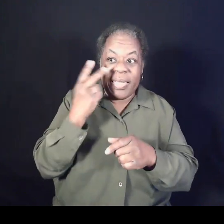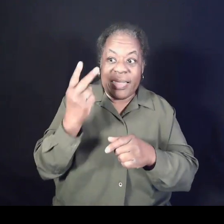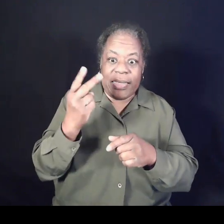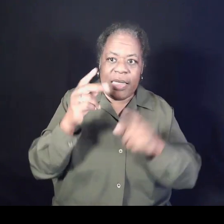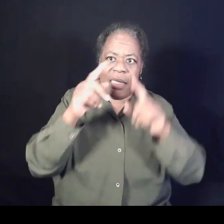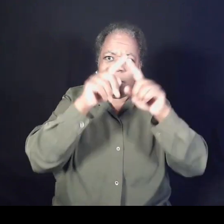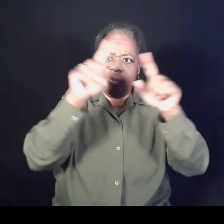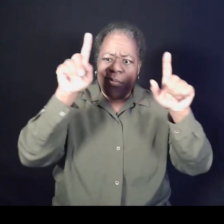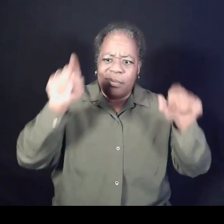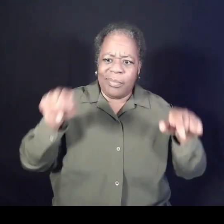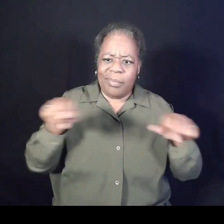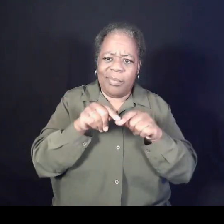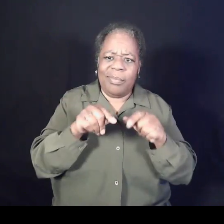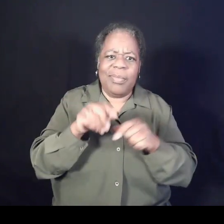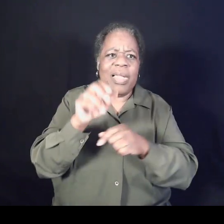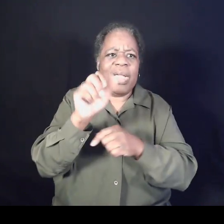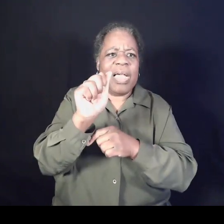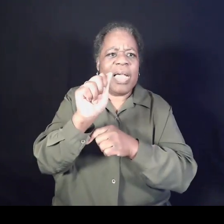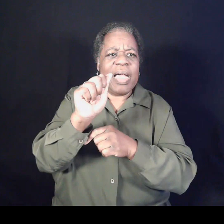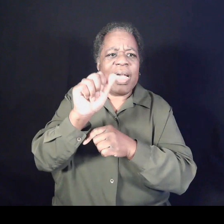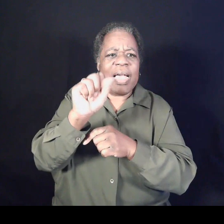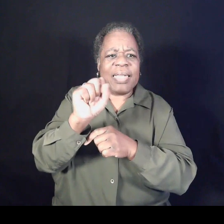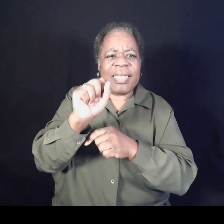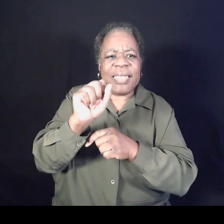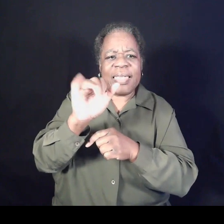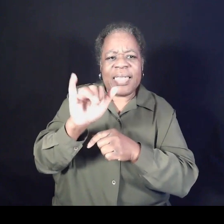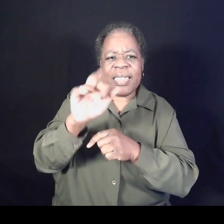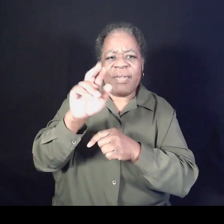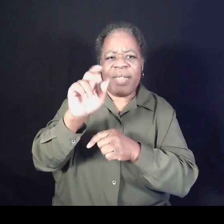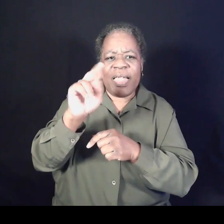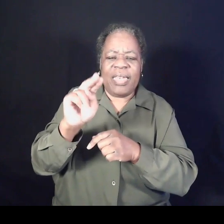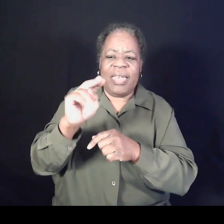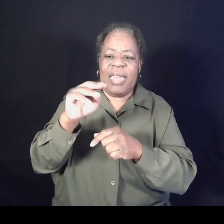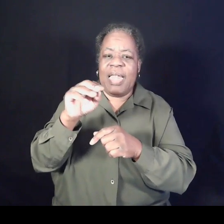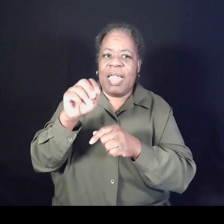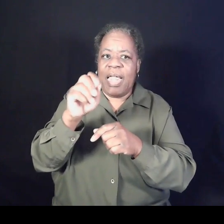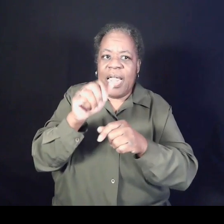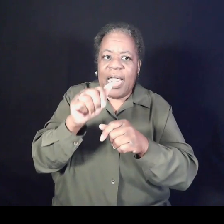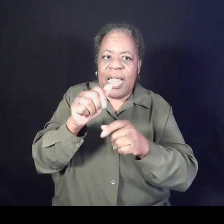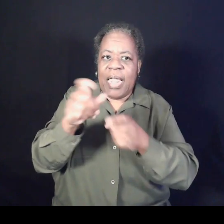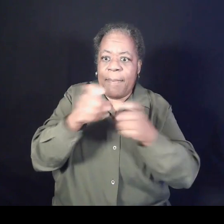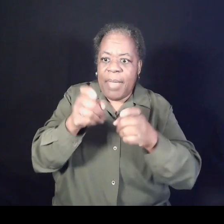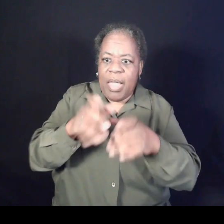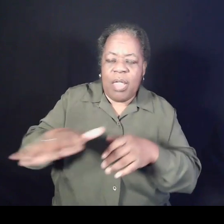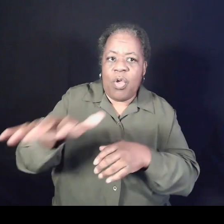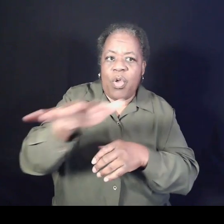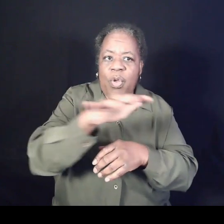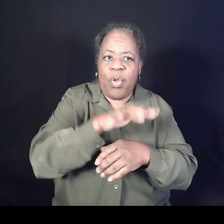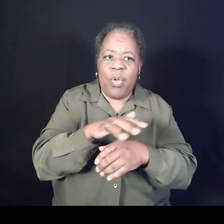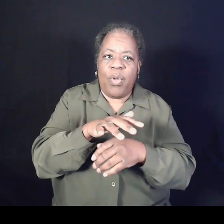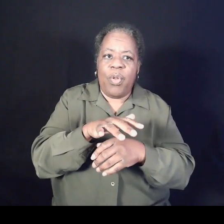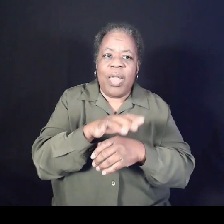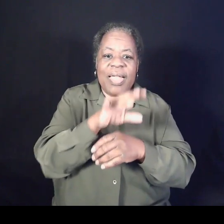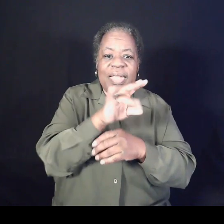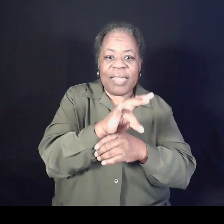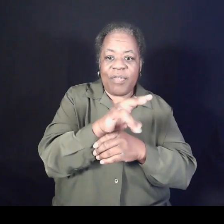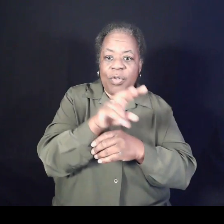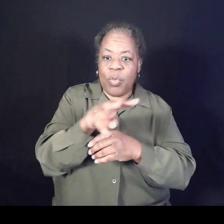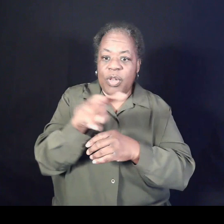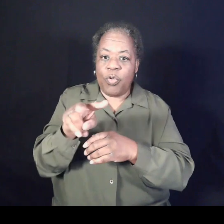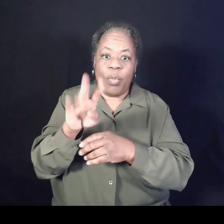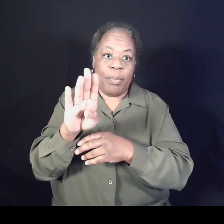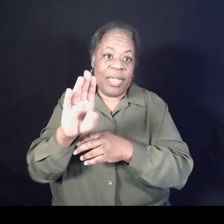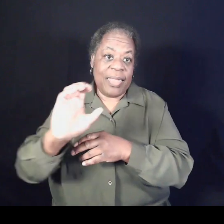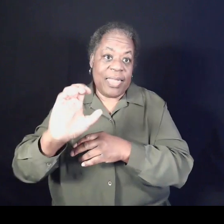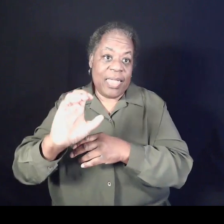the Assyrian Empire bearing down on that northern kingdom. And in 722 BC, probably just